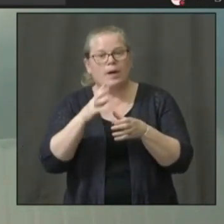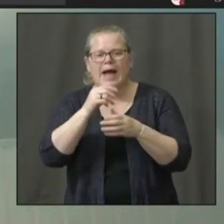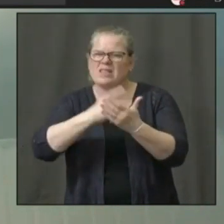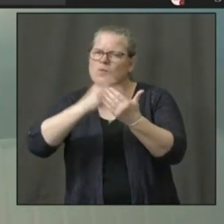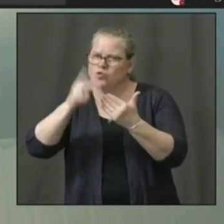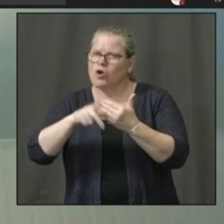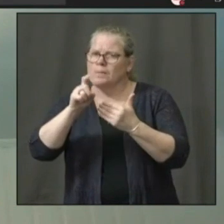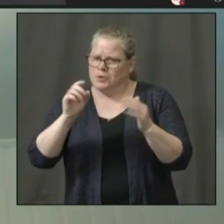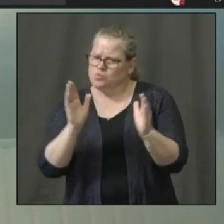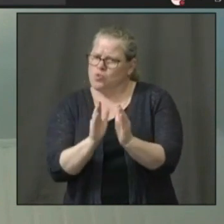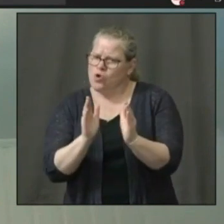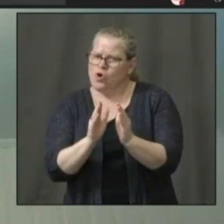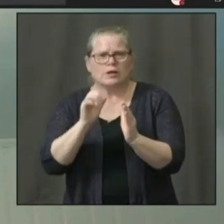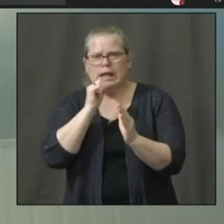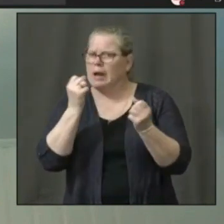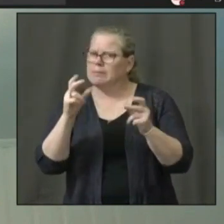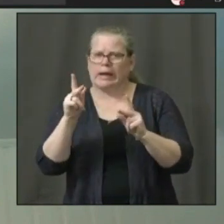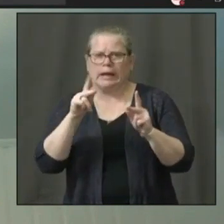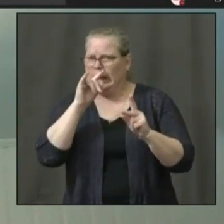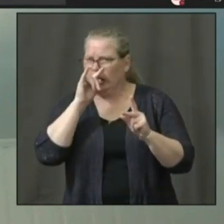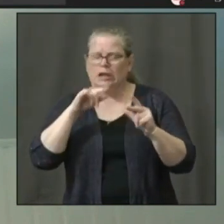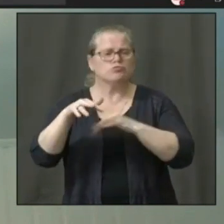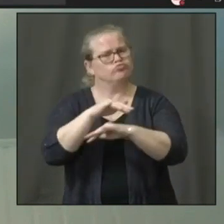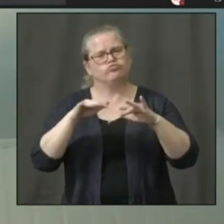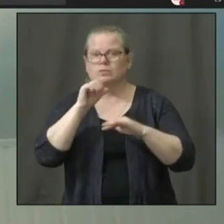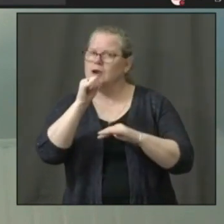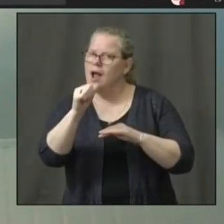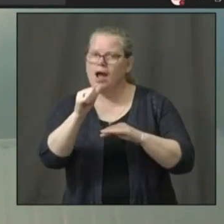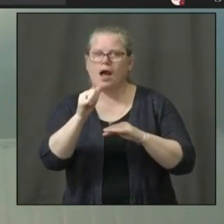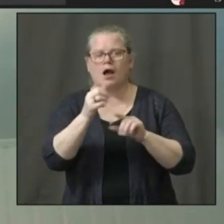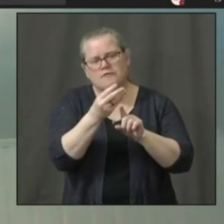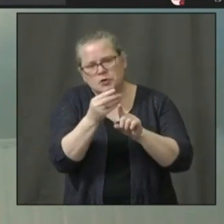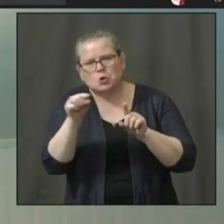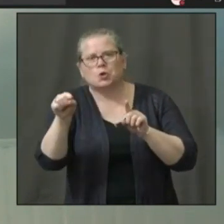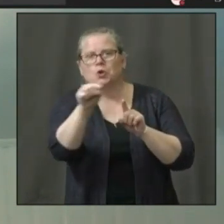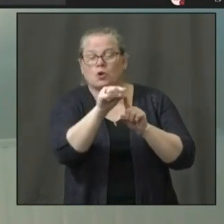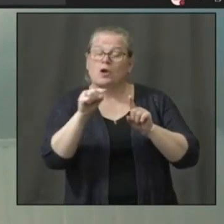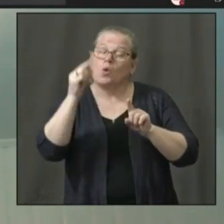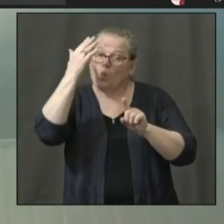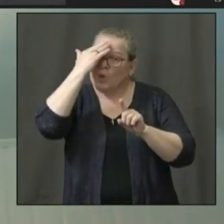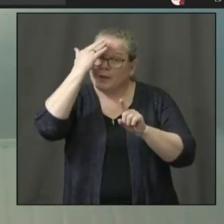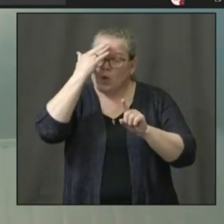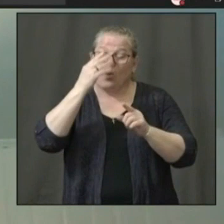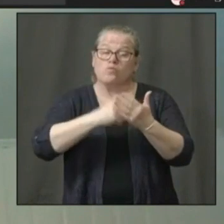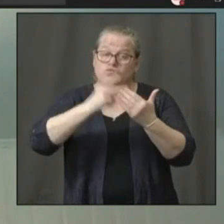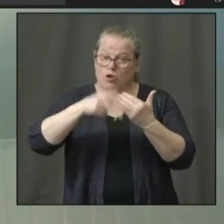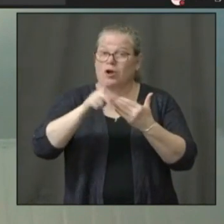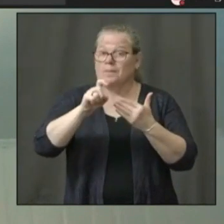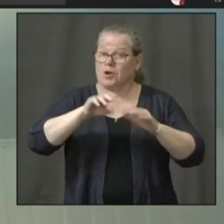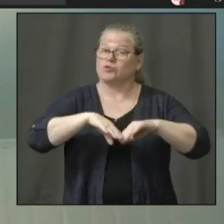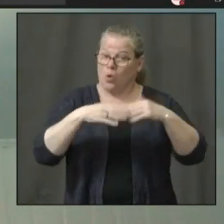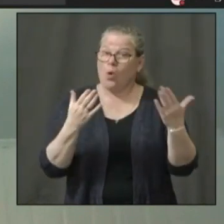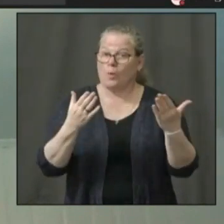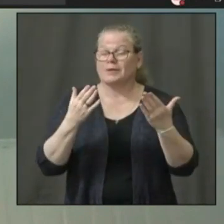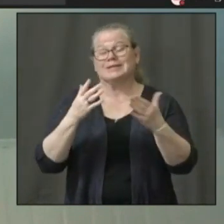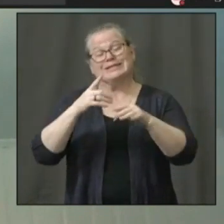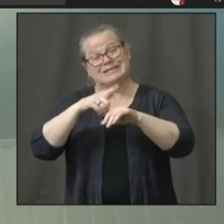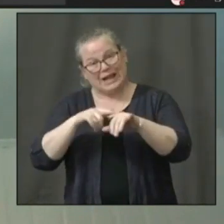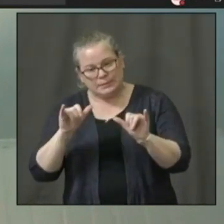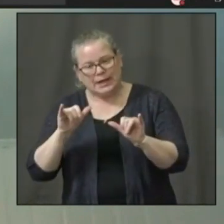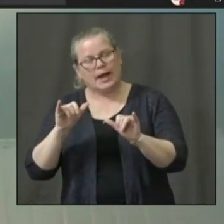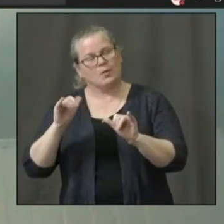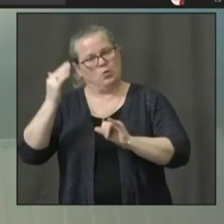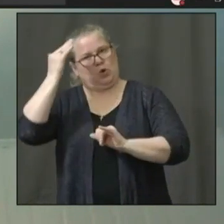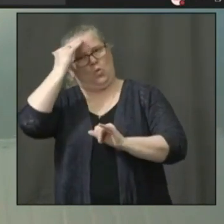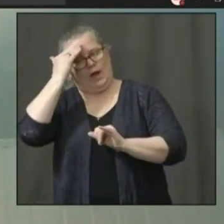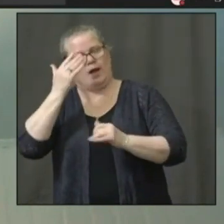programs. So we know we need programs to remain open, but we're also cognizant of the public health challenges, and we're working